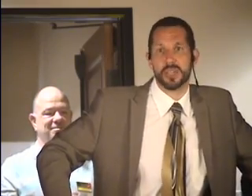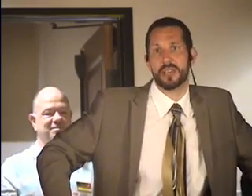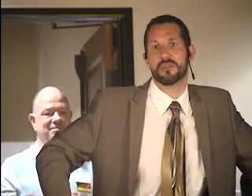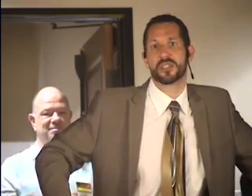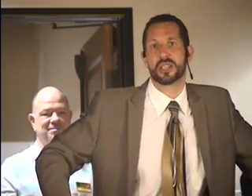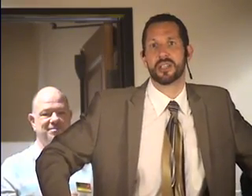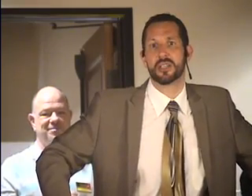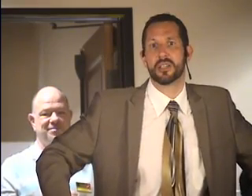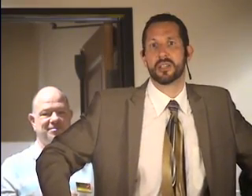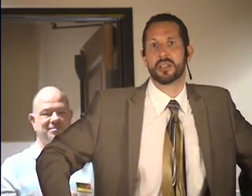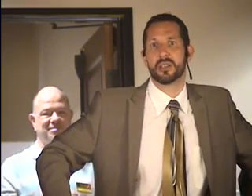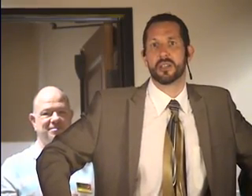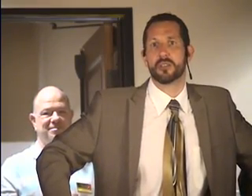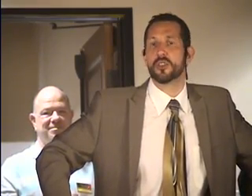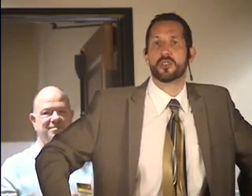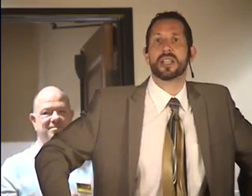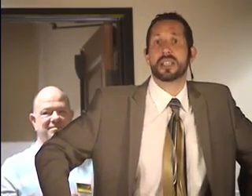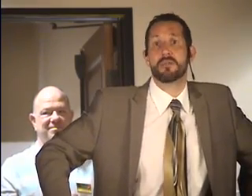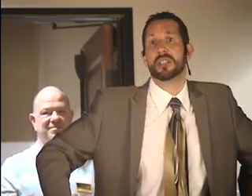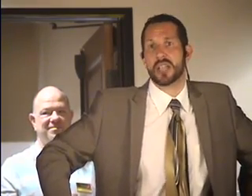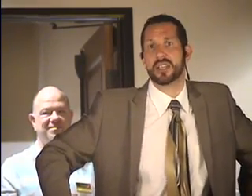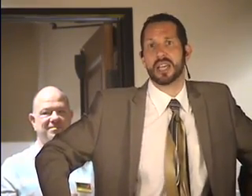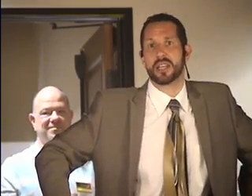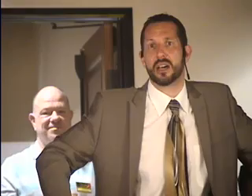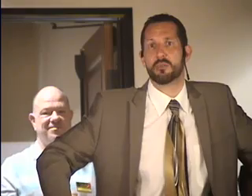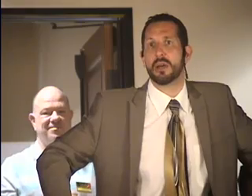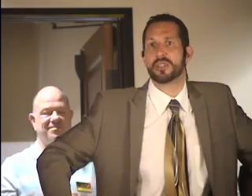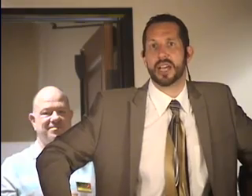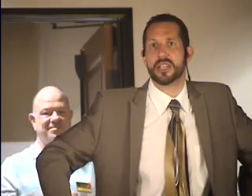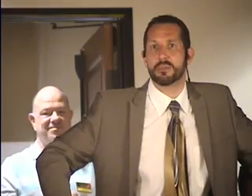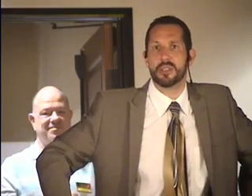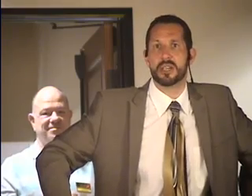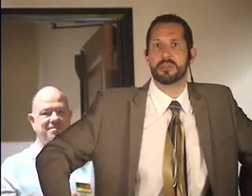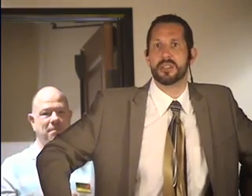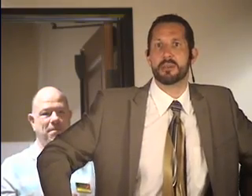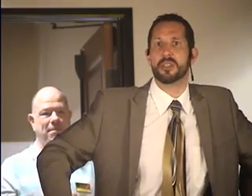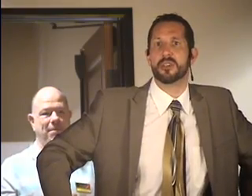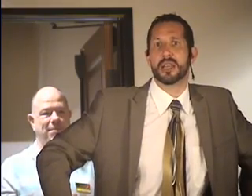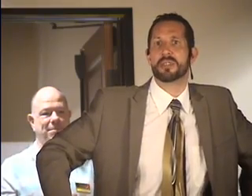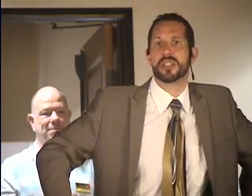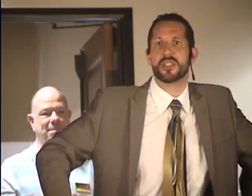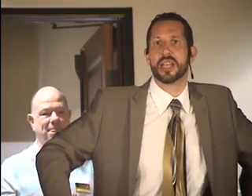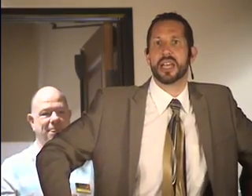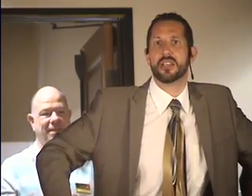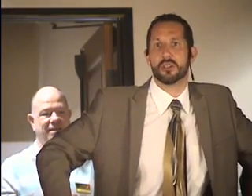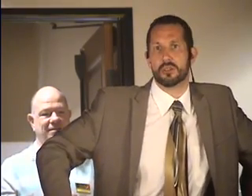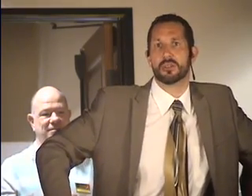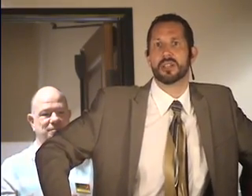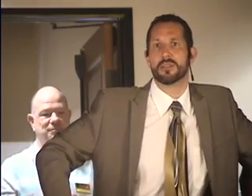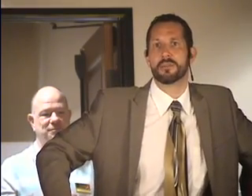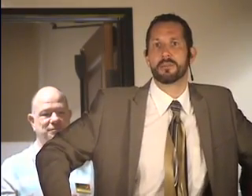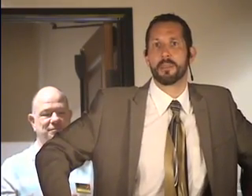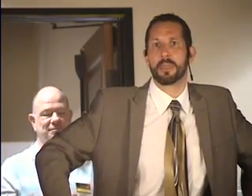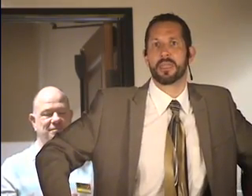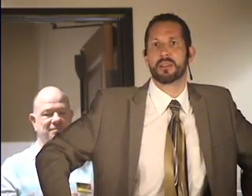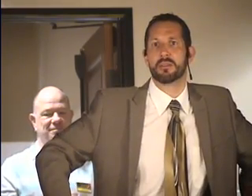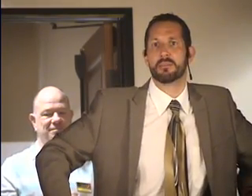and with your gifts you can join us every Sunday at our website www.mc.org